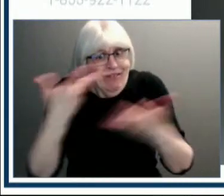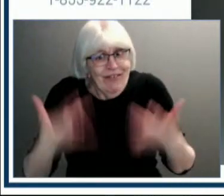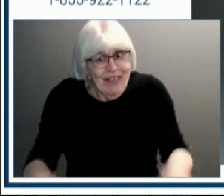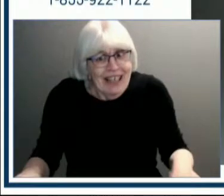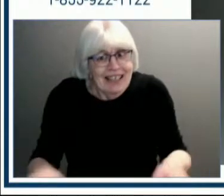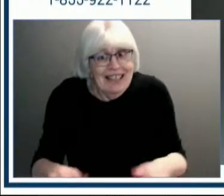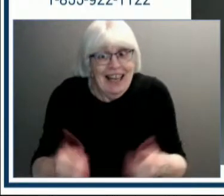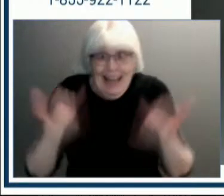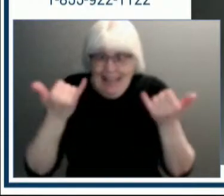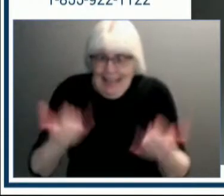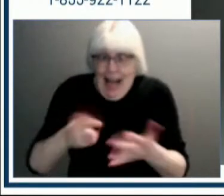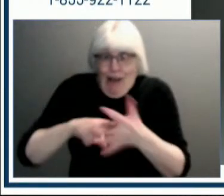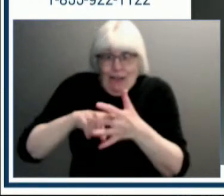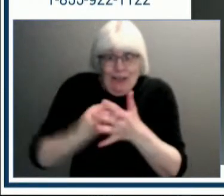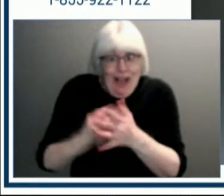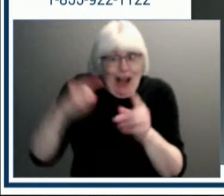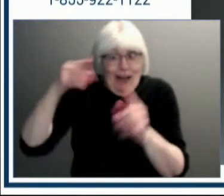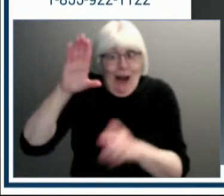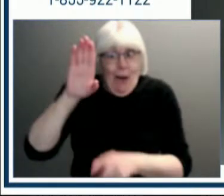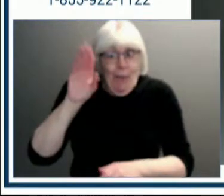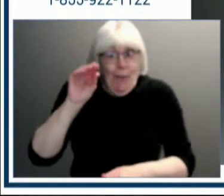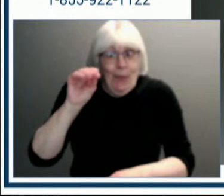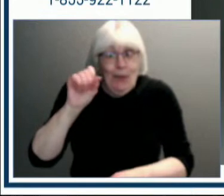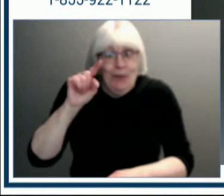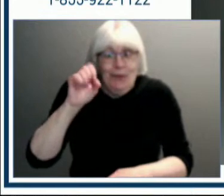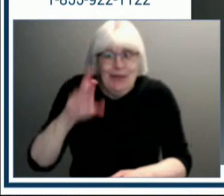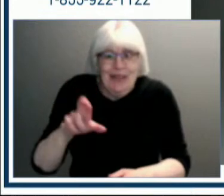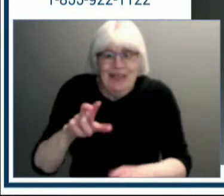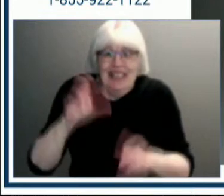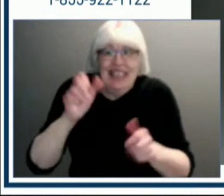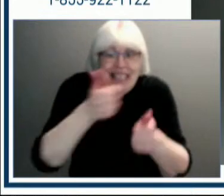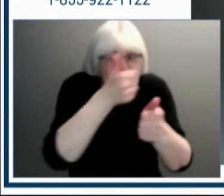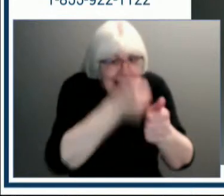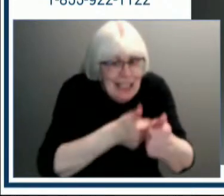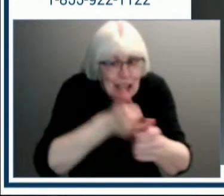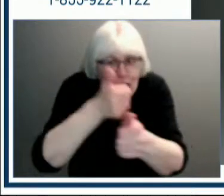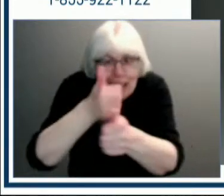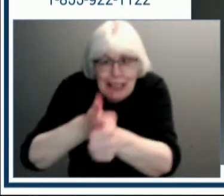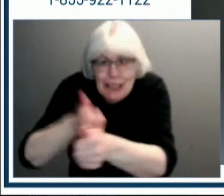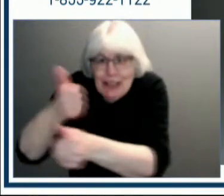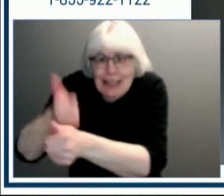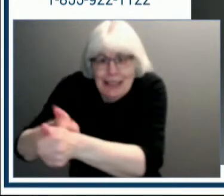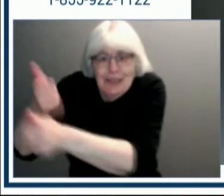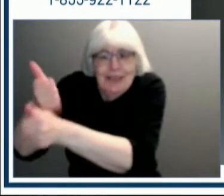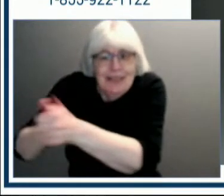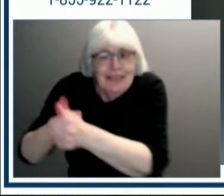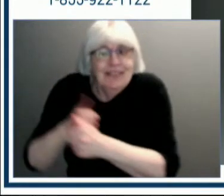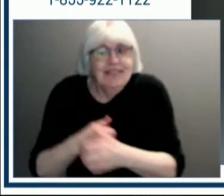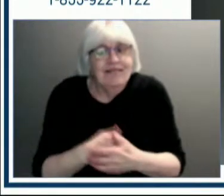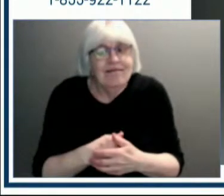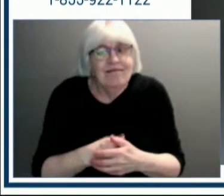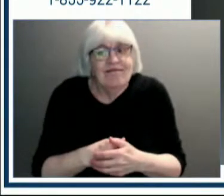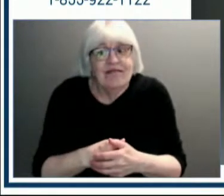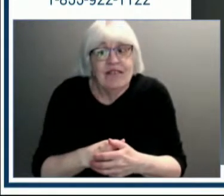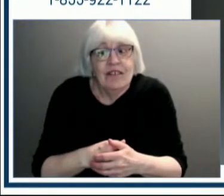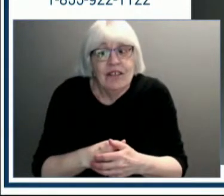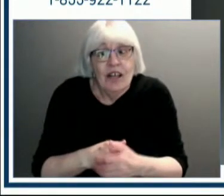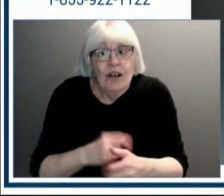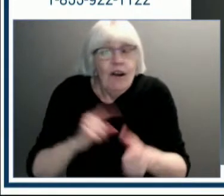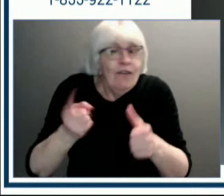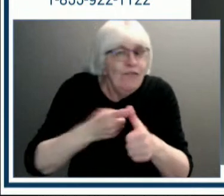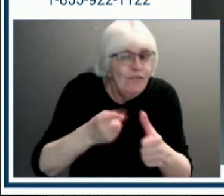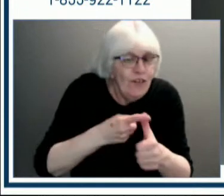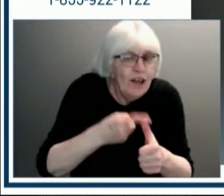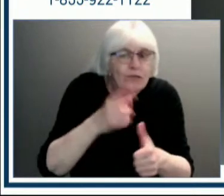to give one to every Nova Scotian who wants one at an appointment in January or February. And at the same time,